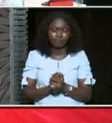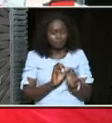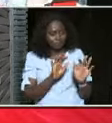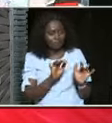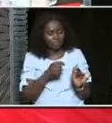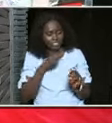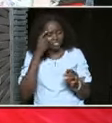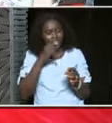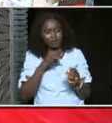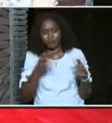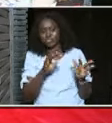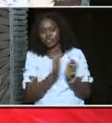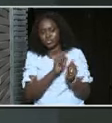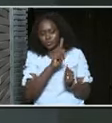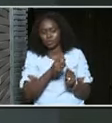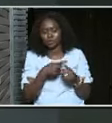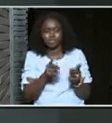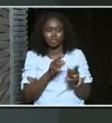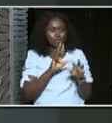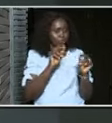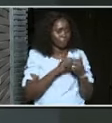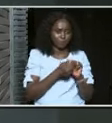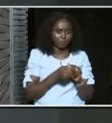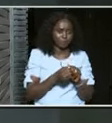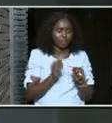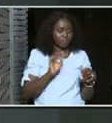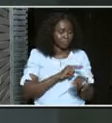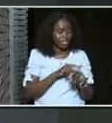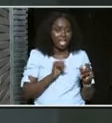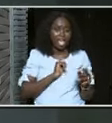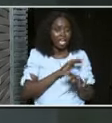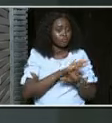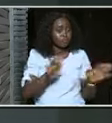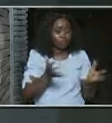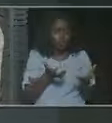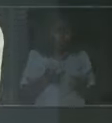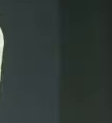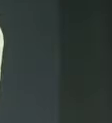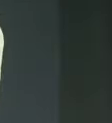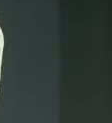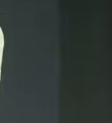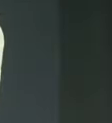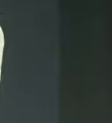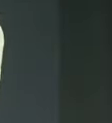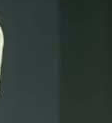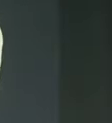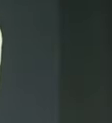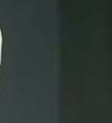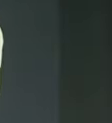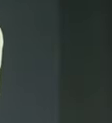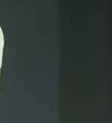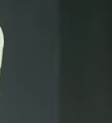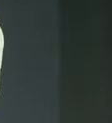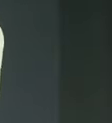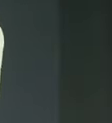problem. You see, ordinarily, I don't want to talk about Kano state government. Right. For me, I